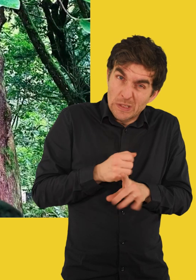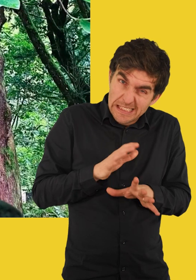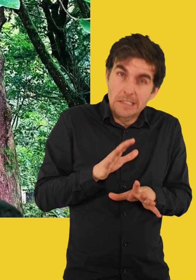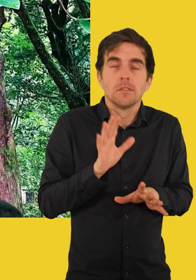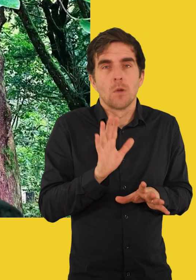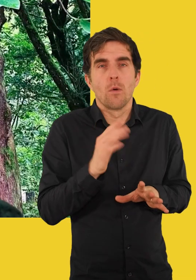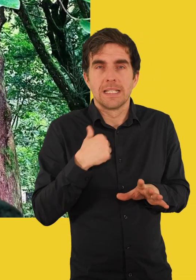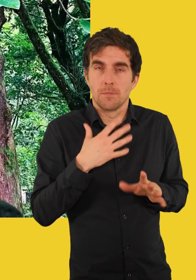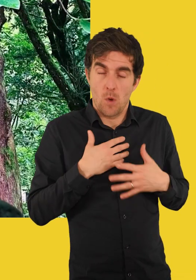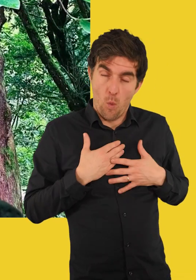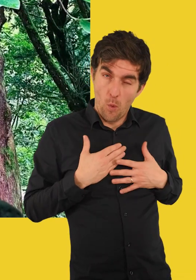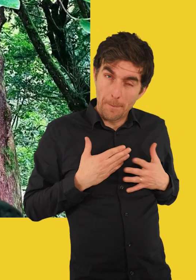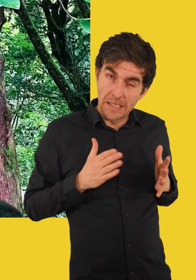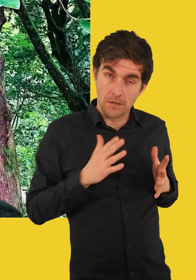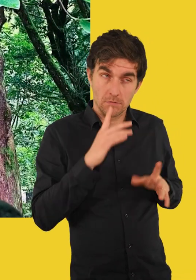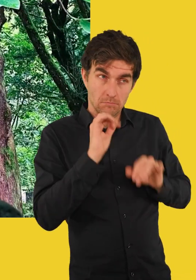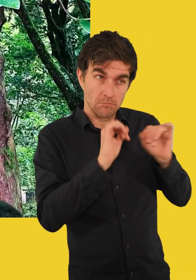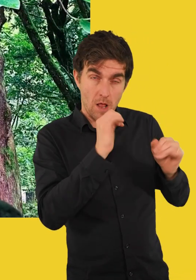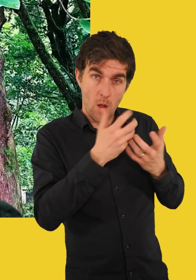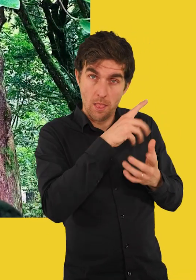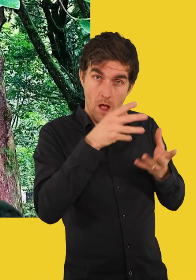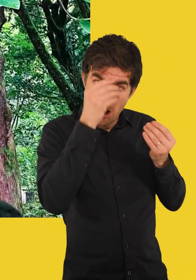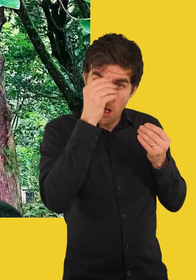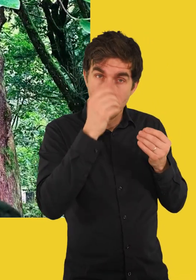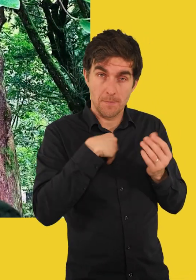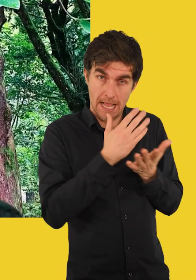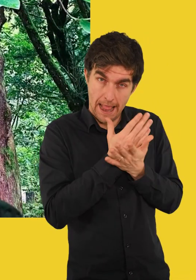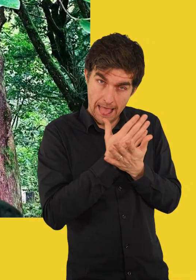really open to people's learning journeys, and I think